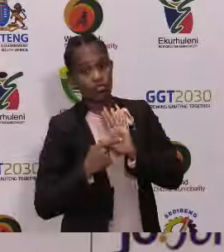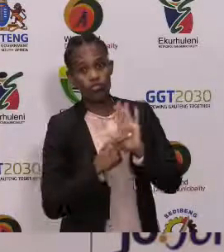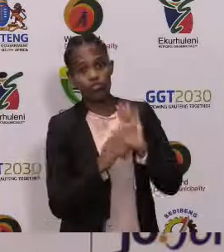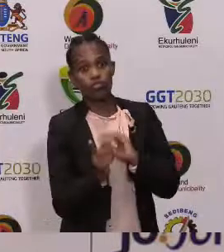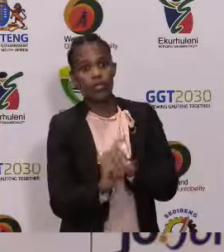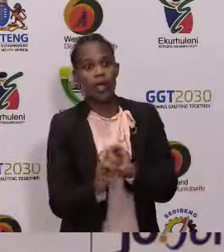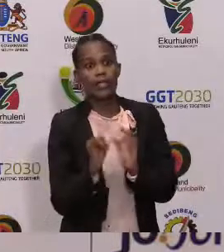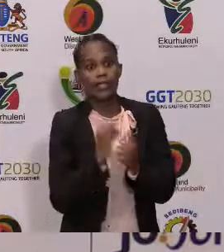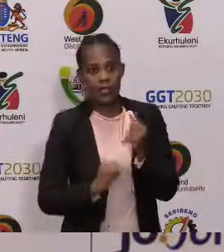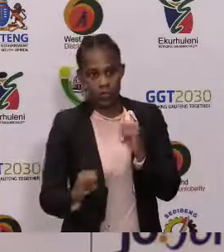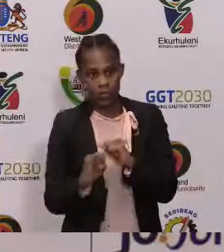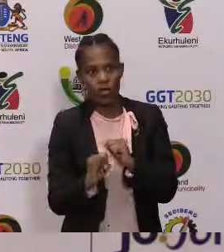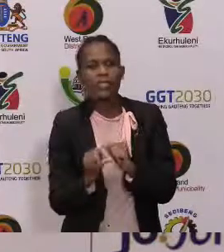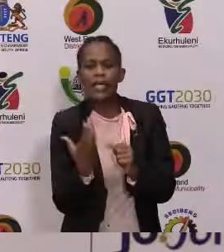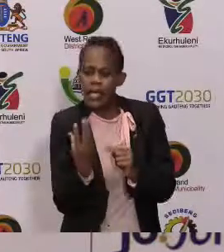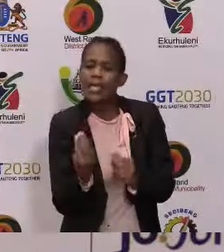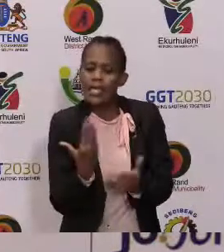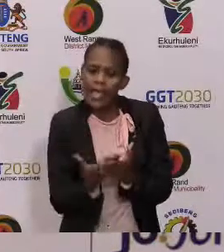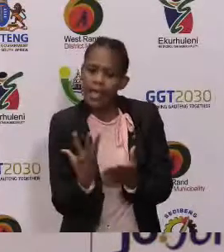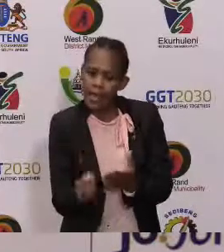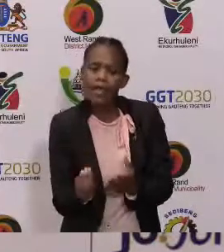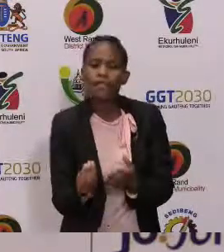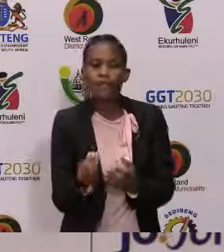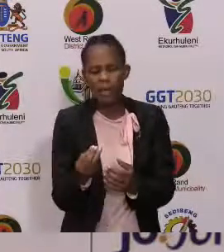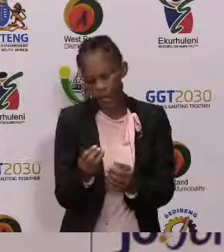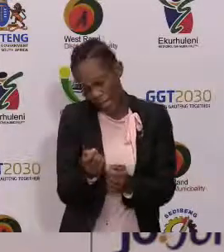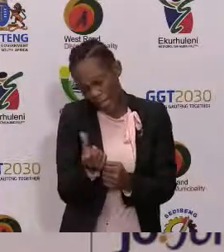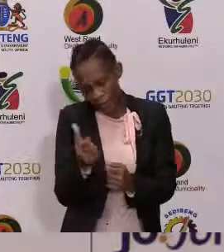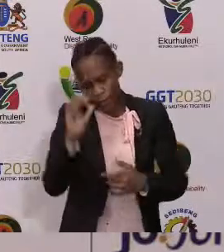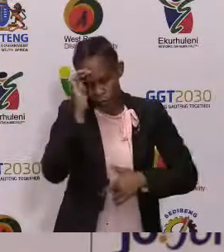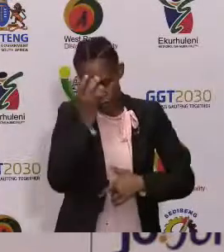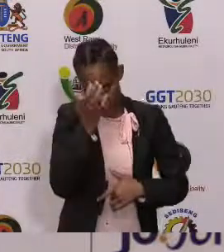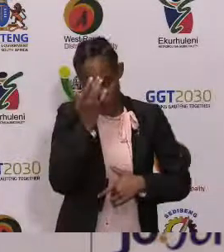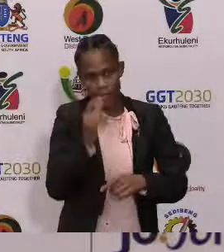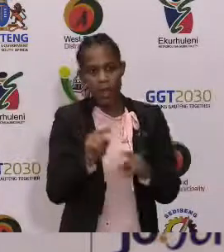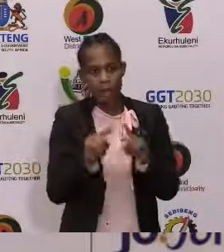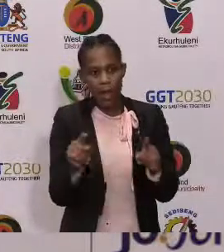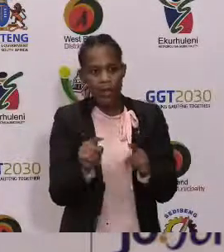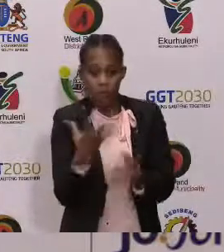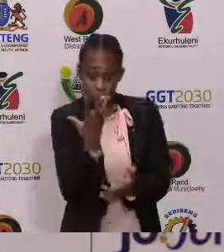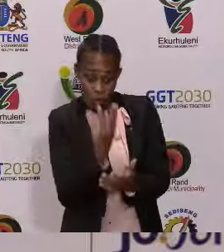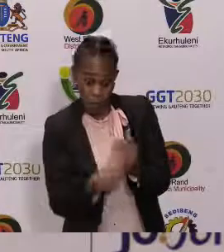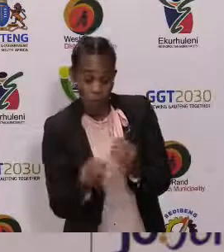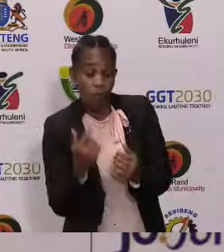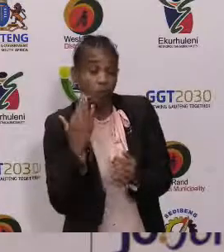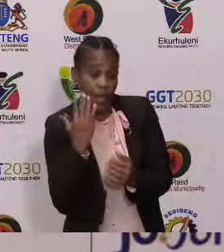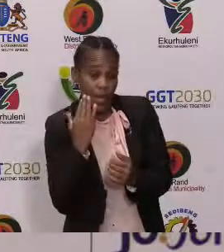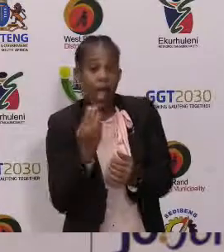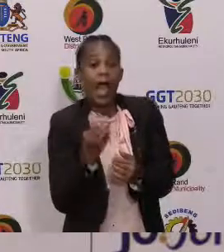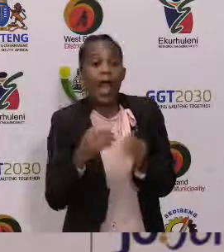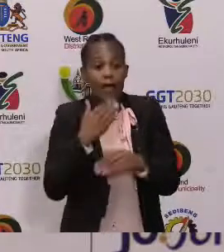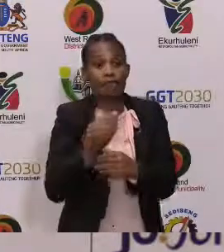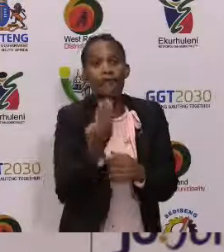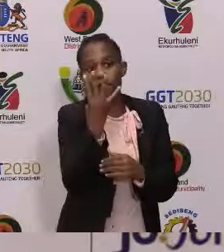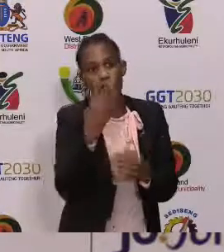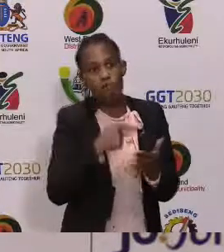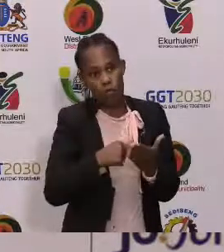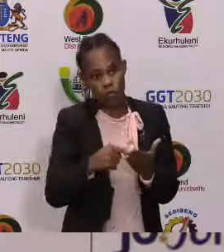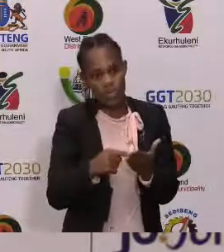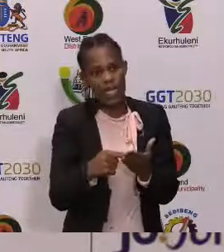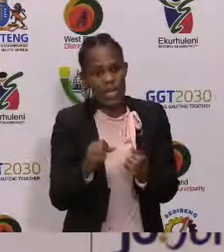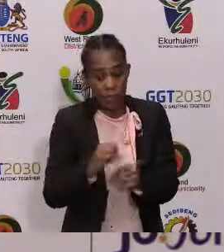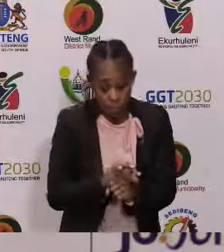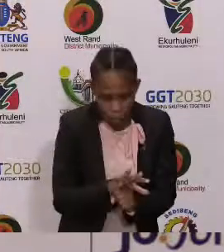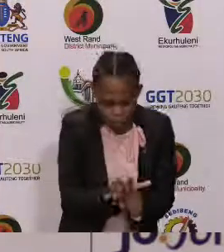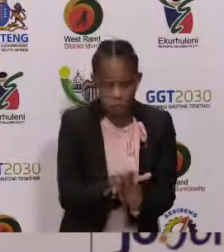with asymptomatic infection or mild disease, their antibodies will disappear after 4 weeks. So even if they were infected, we won't be able to